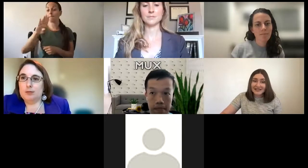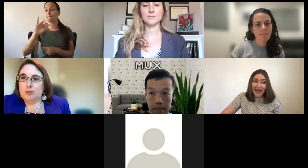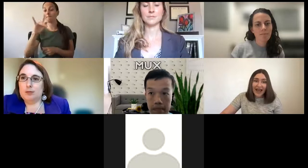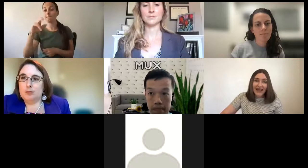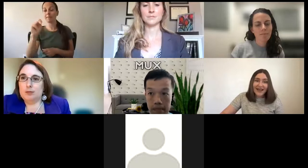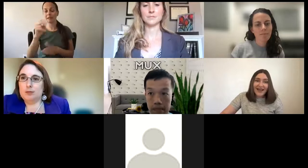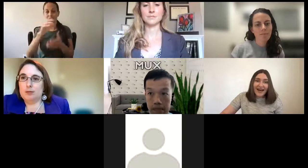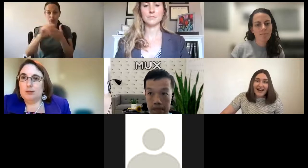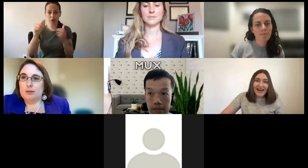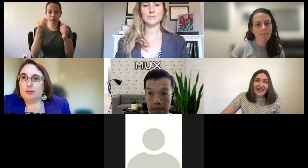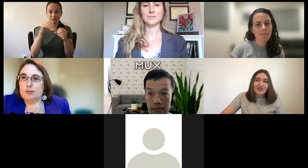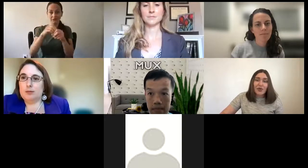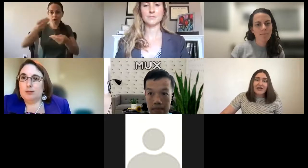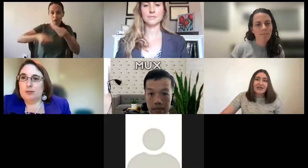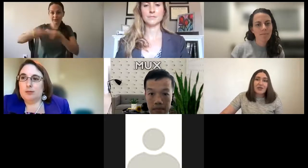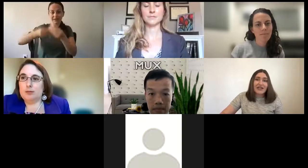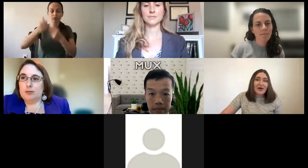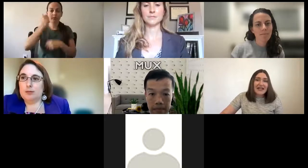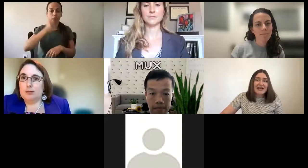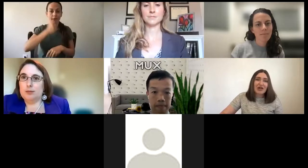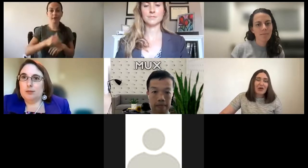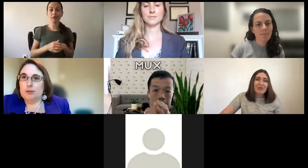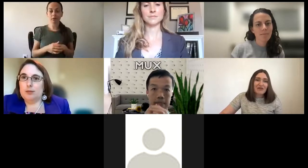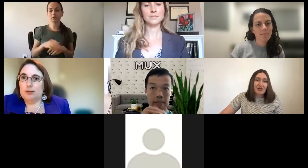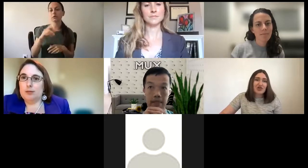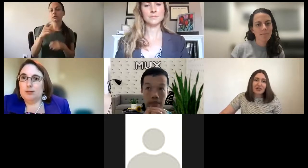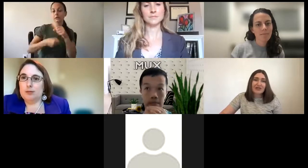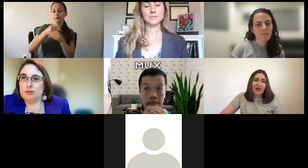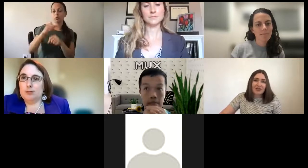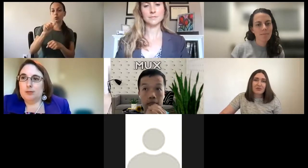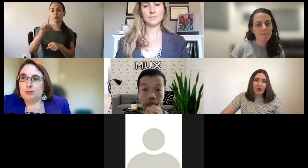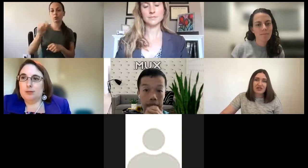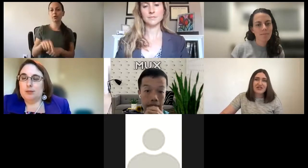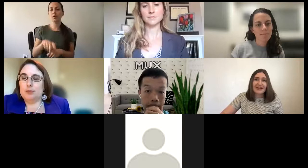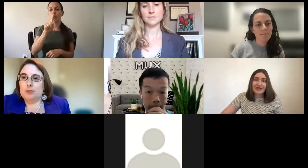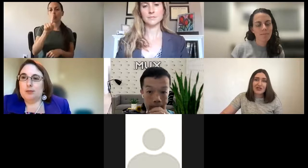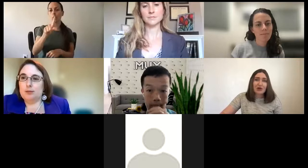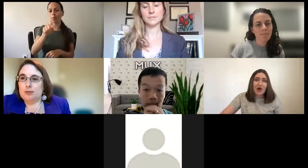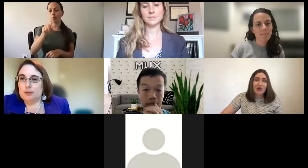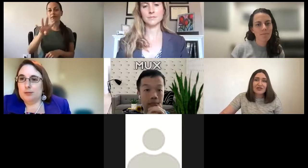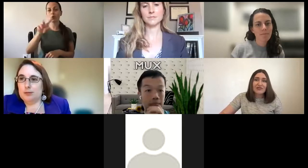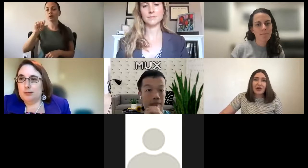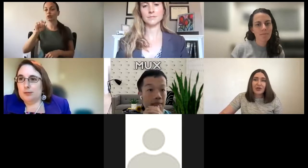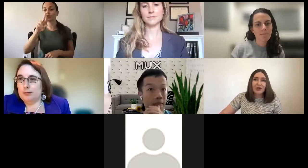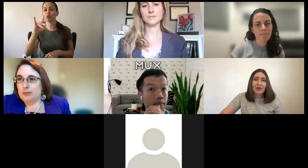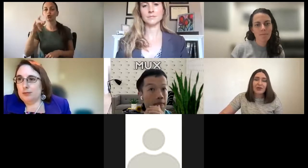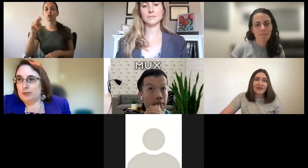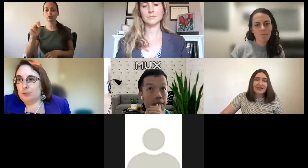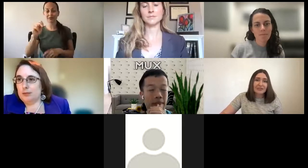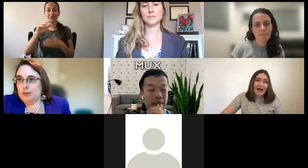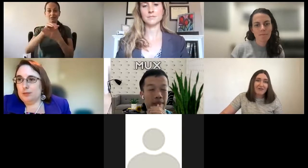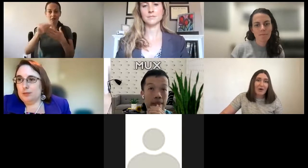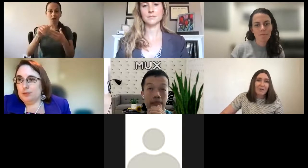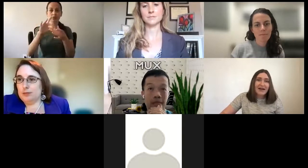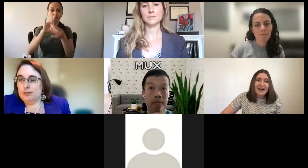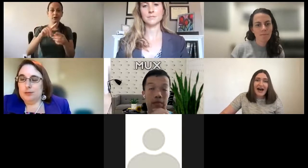every day. And in 2020, nearly $1.4 trillion in mortgages and consumer loans flowed through the